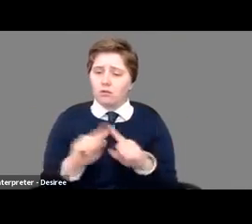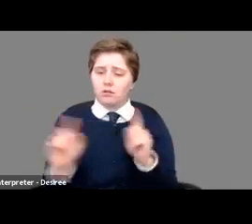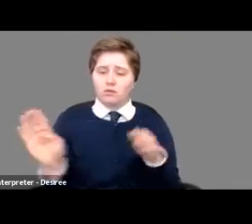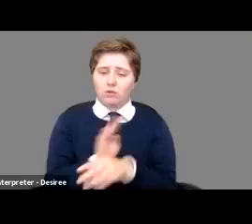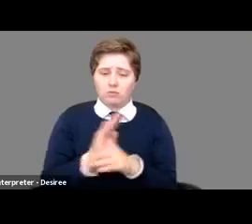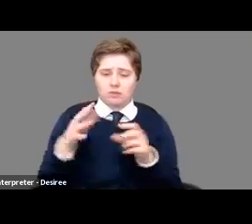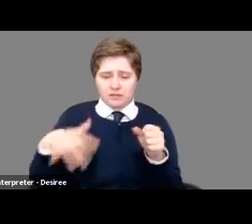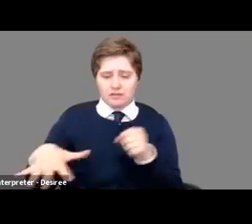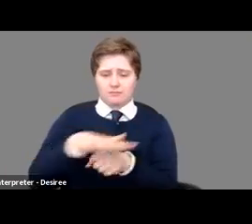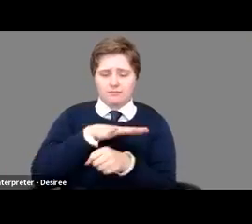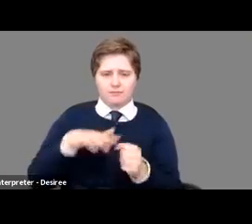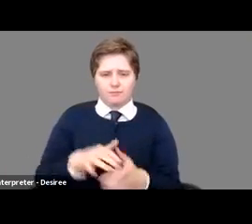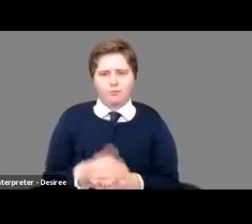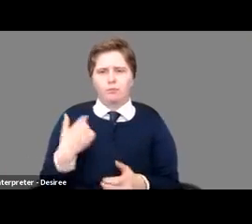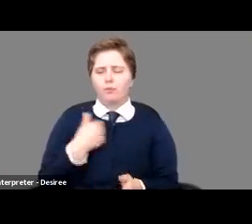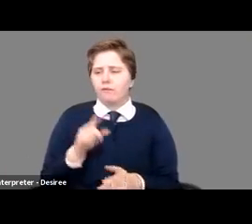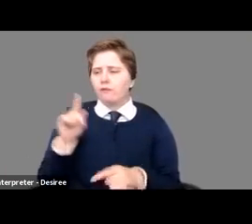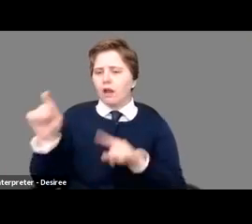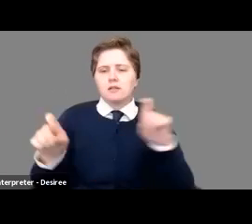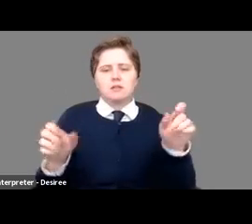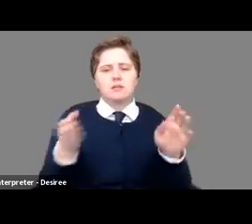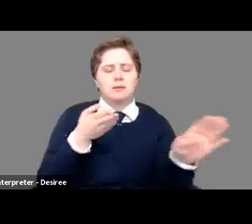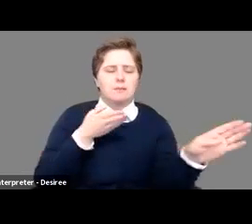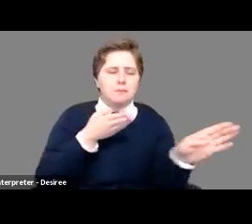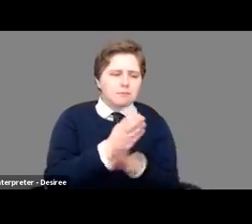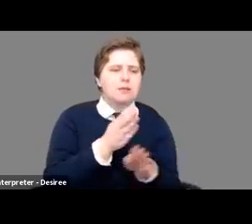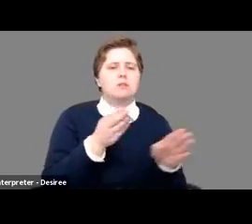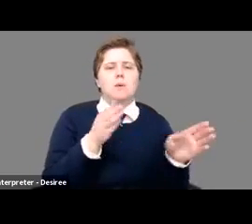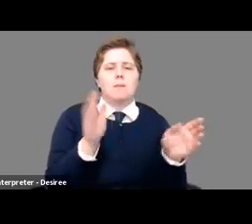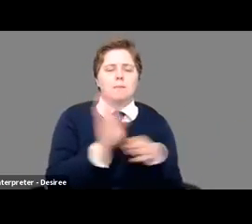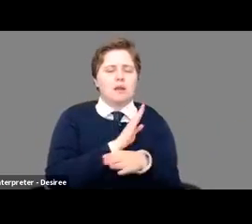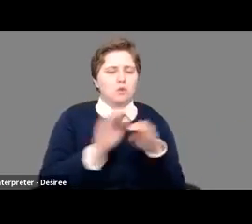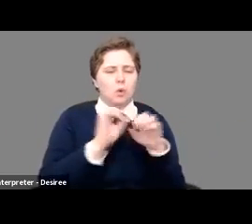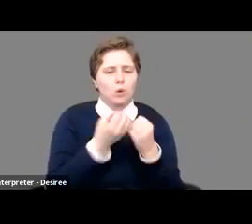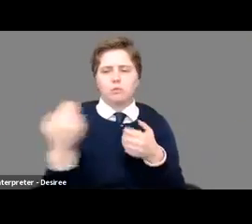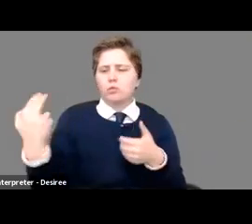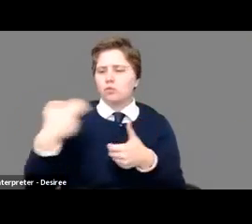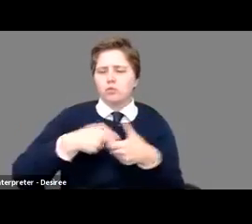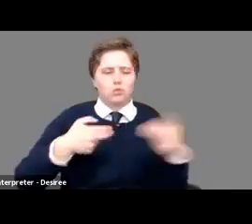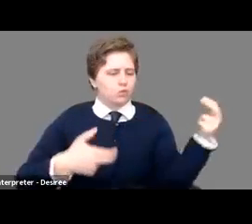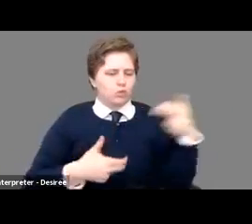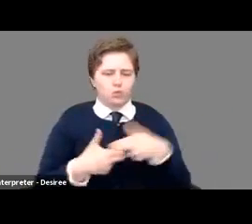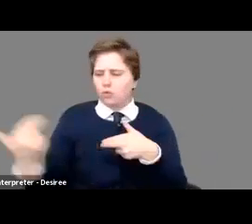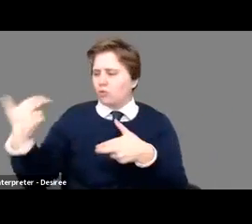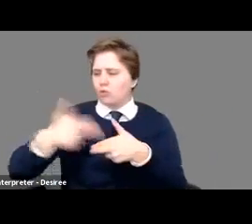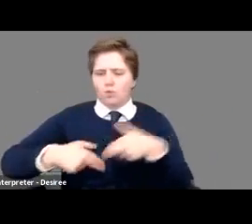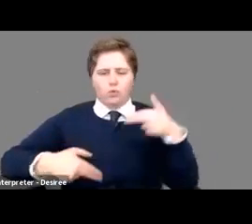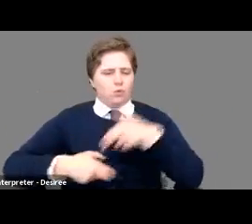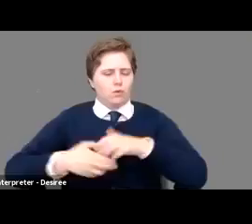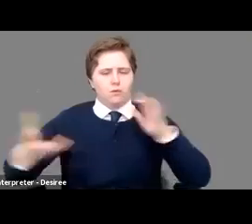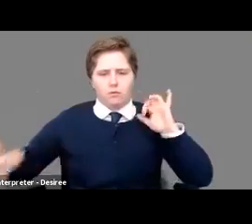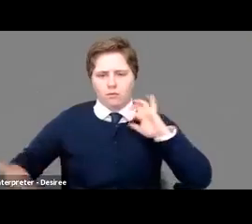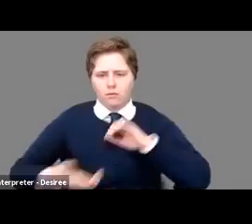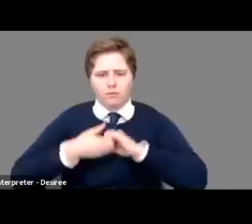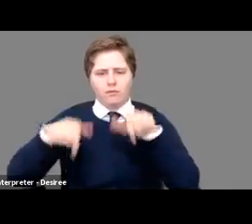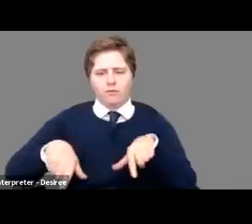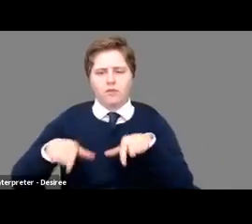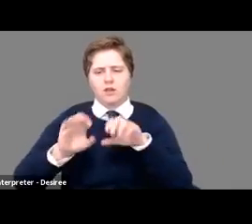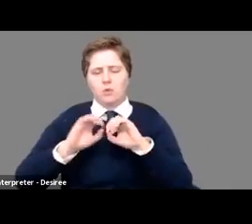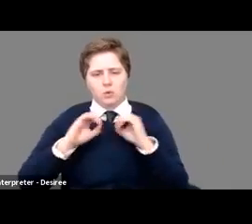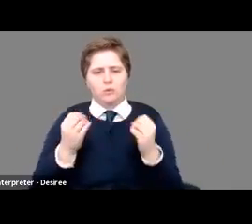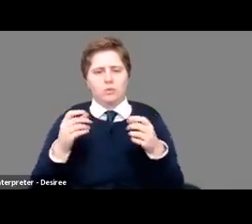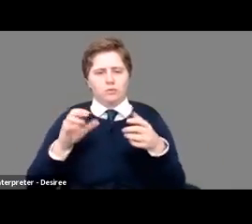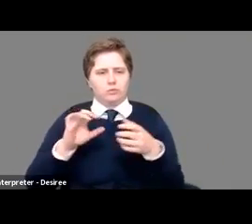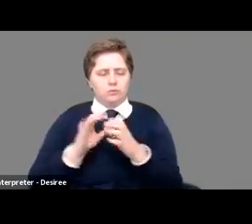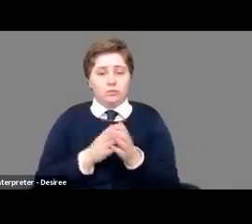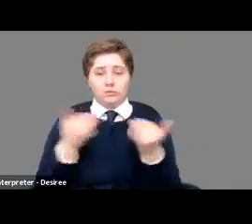region. So we've asked the region's major business organizations to join us in this reboot initiative. To date, those